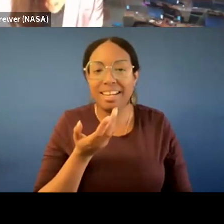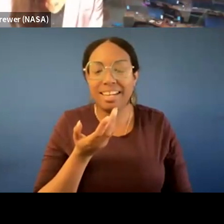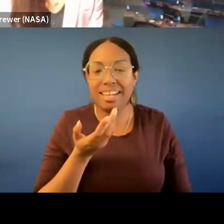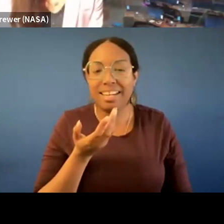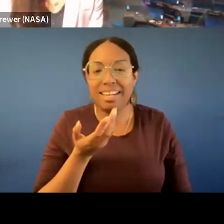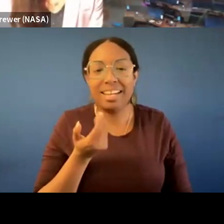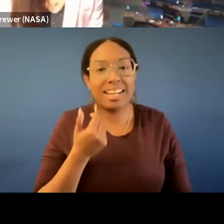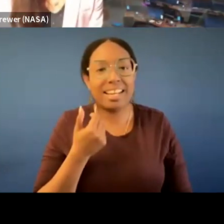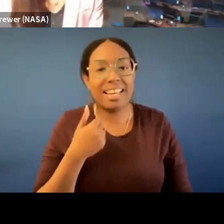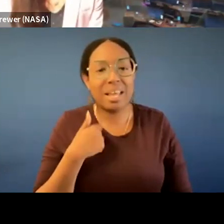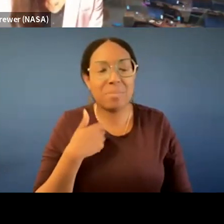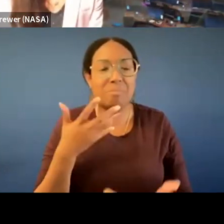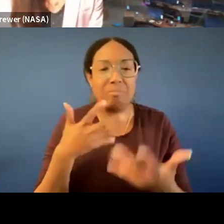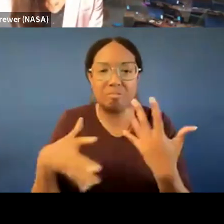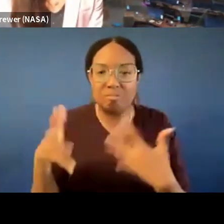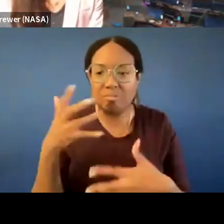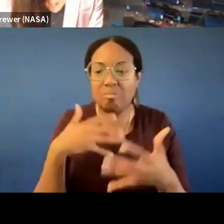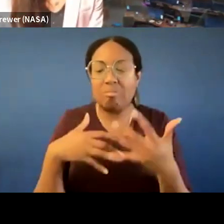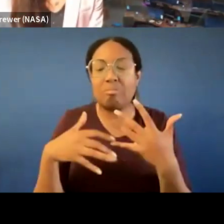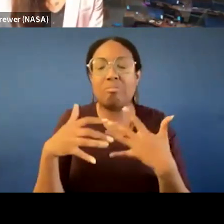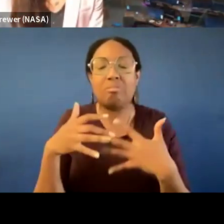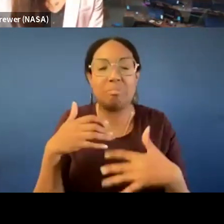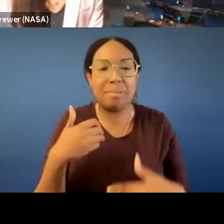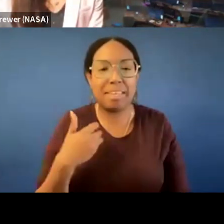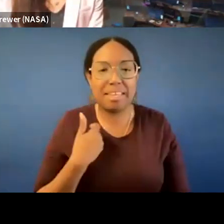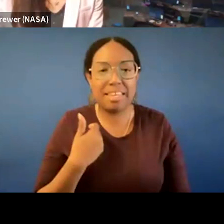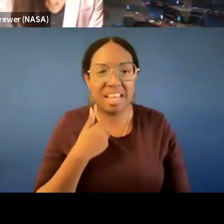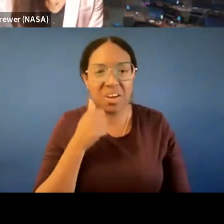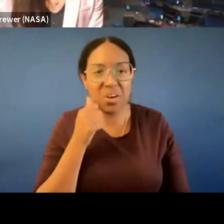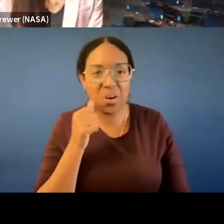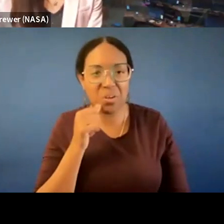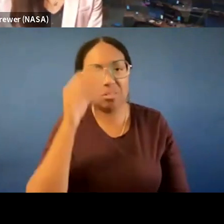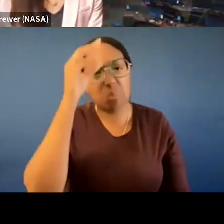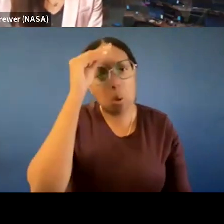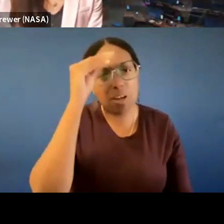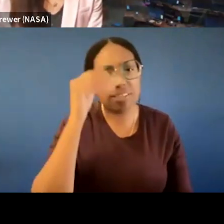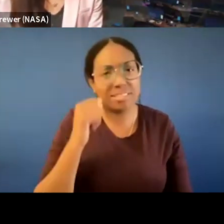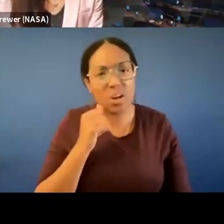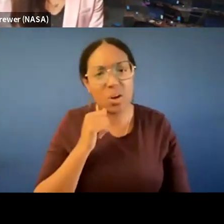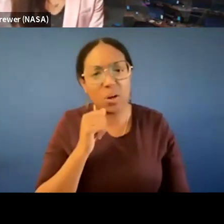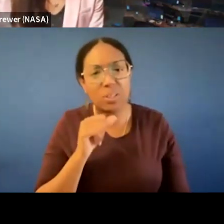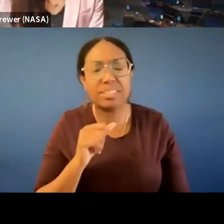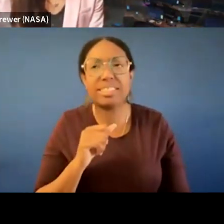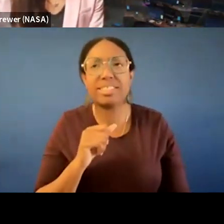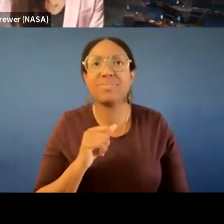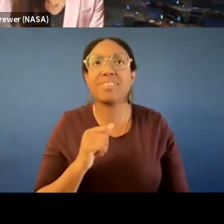time with young girls and kids, boys and girls too. And I find that the whole shy